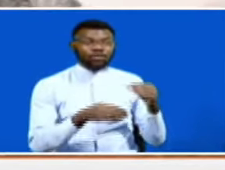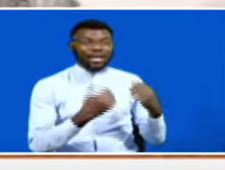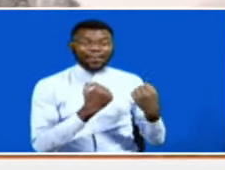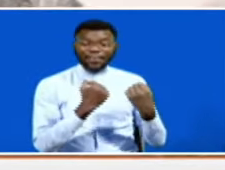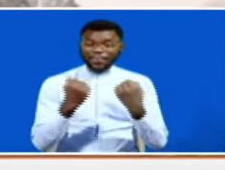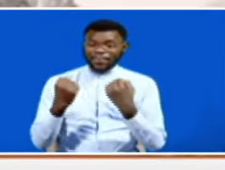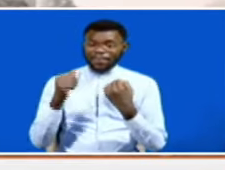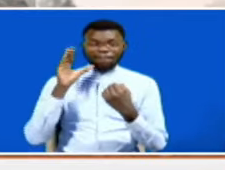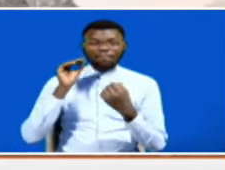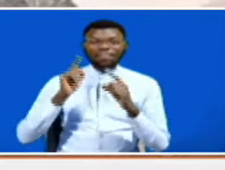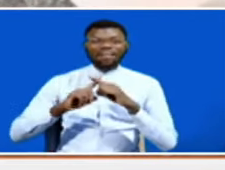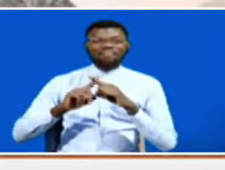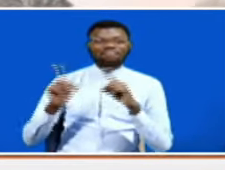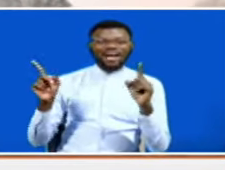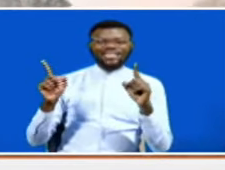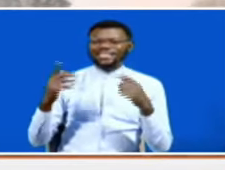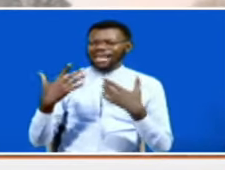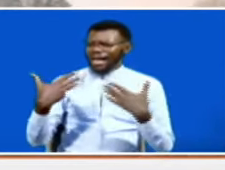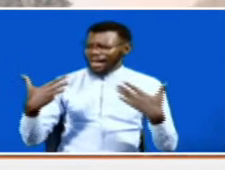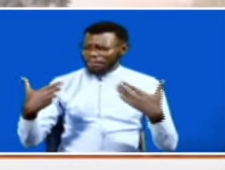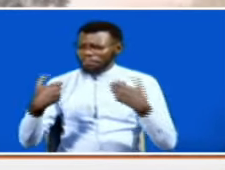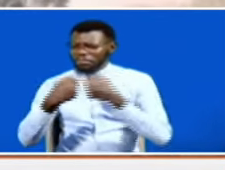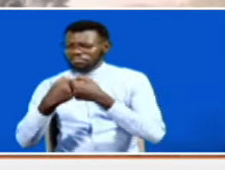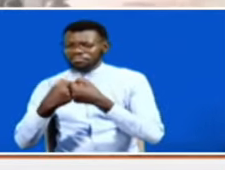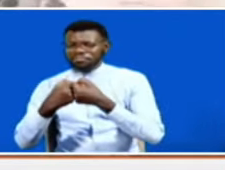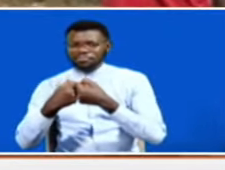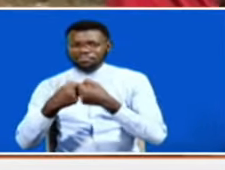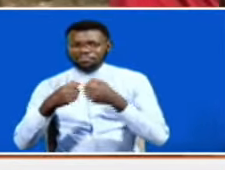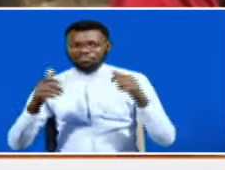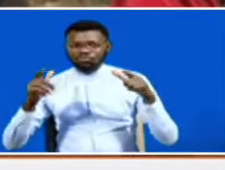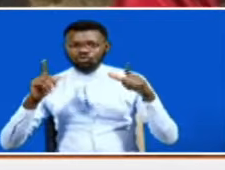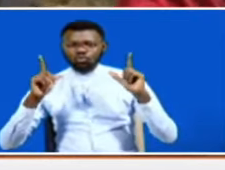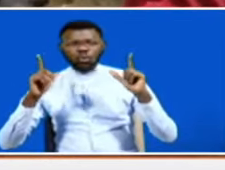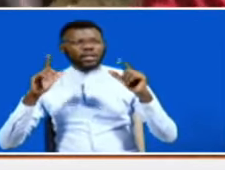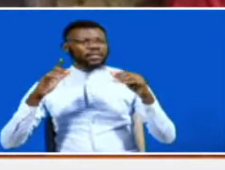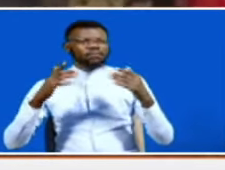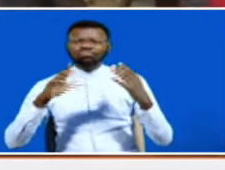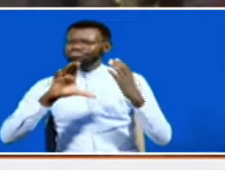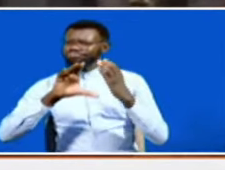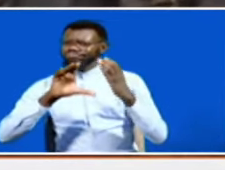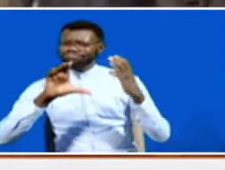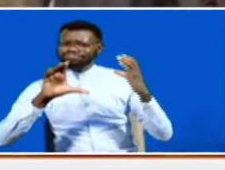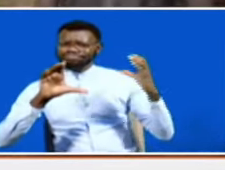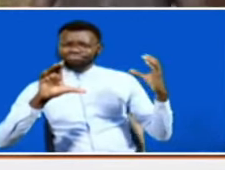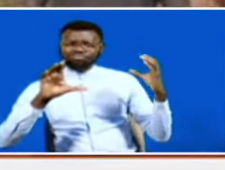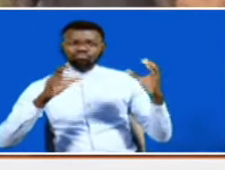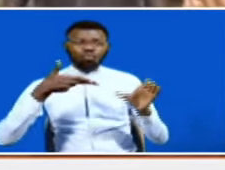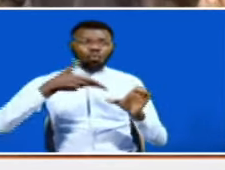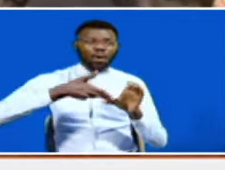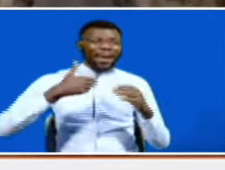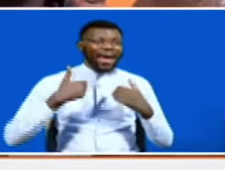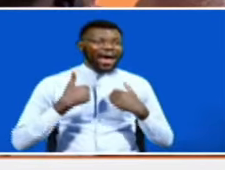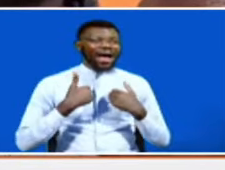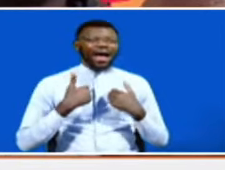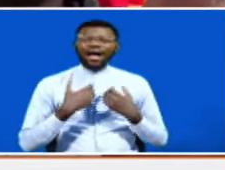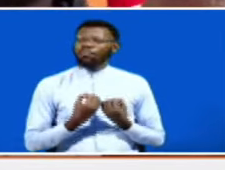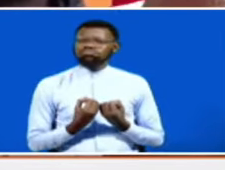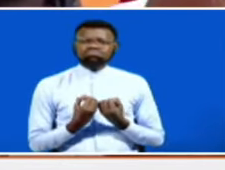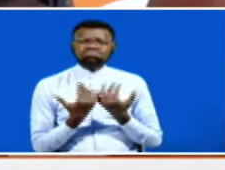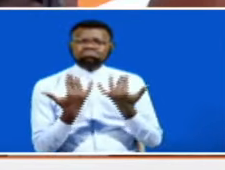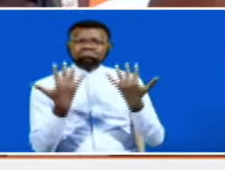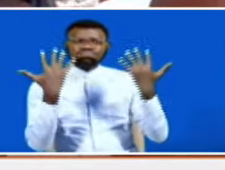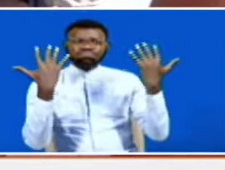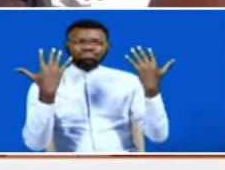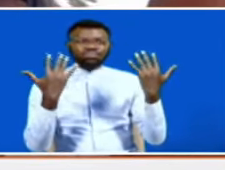head-on with an oil truck that was heading in the opposite direction. All the vehicles caught fire and burnt after the accident. Basi